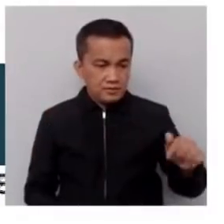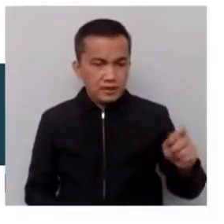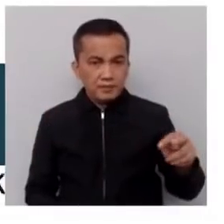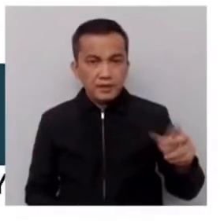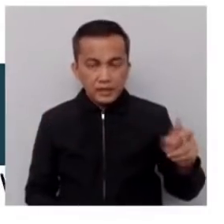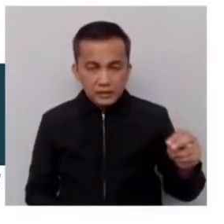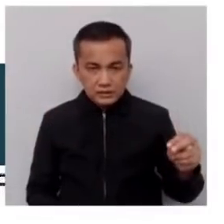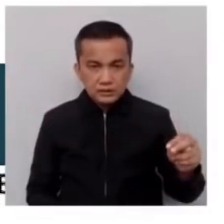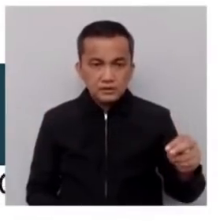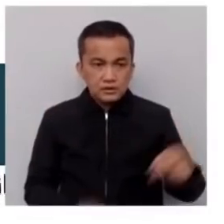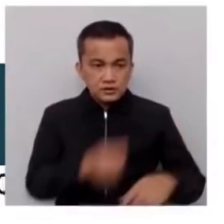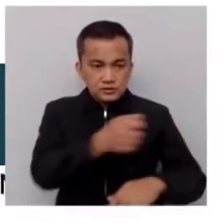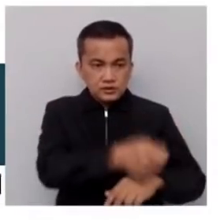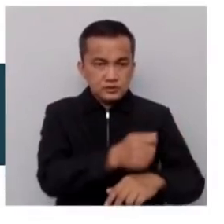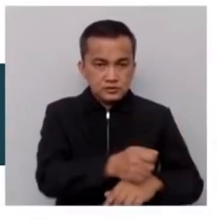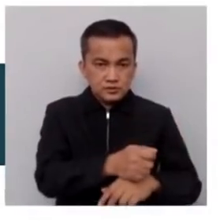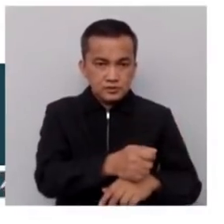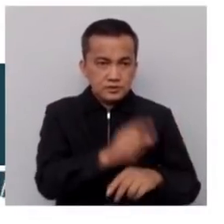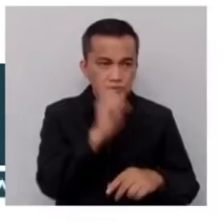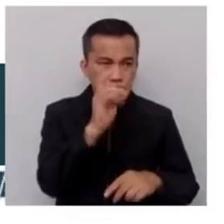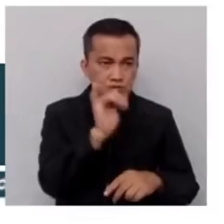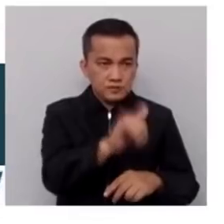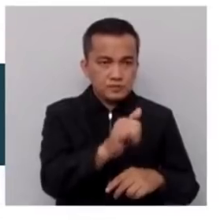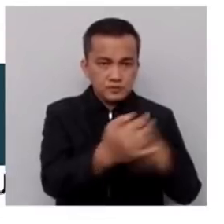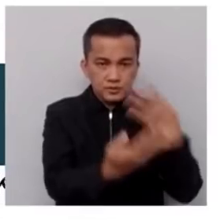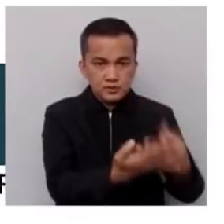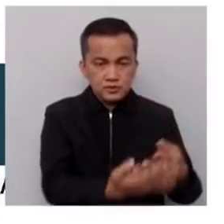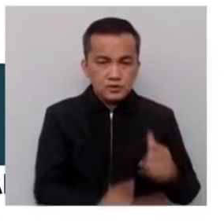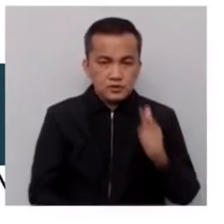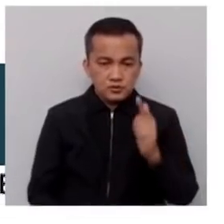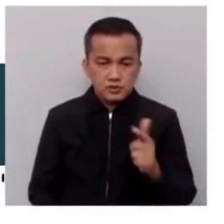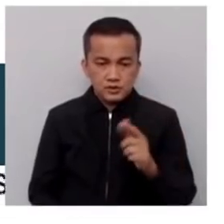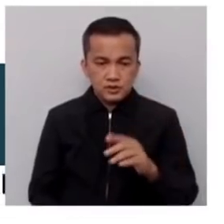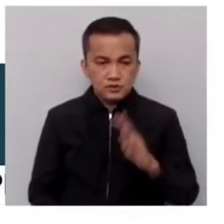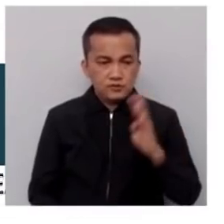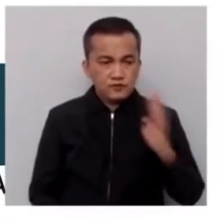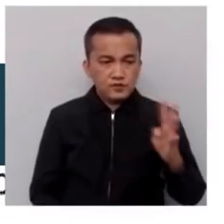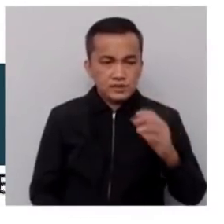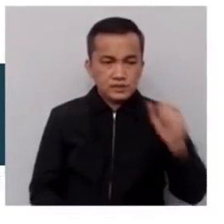was sentenced to reclusion perpetua, 20 to 40 years in prison,